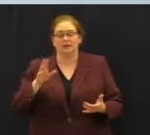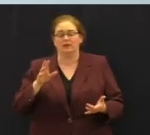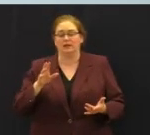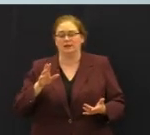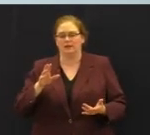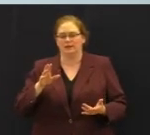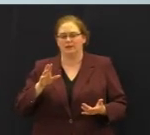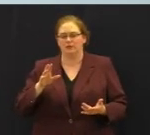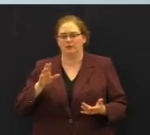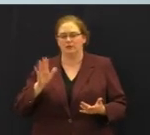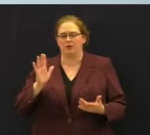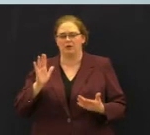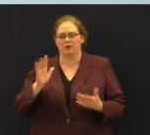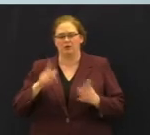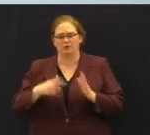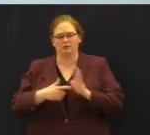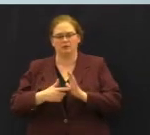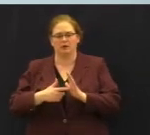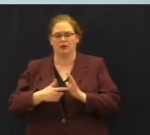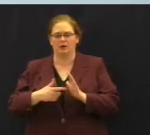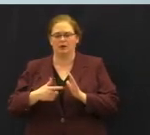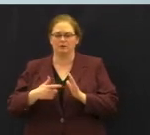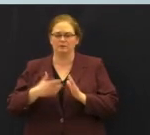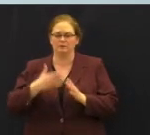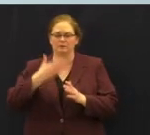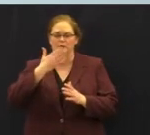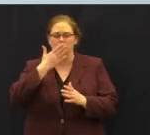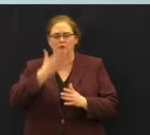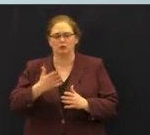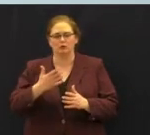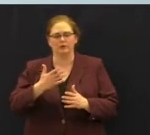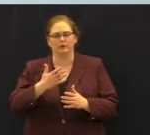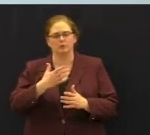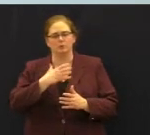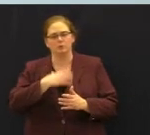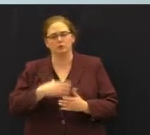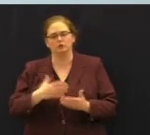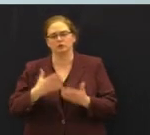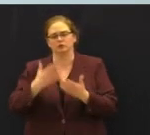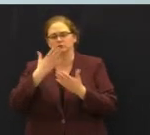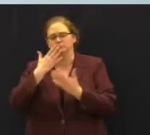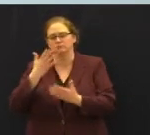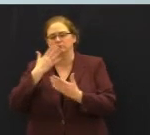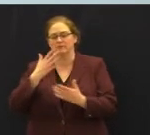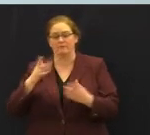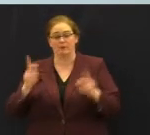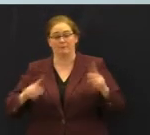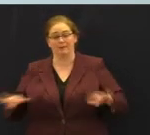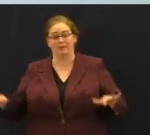the outpouring of good wishes from the Irish people just stunned them.